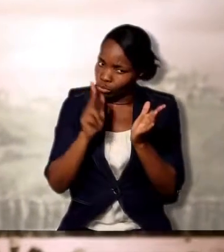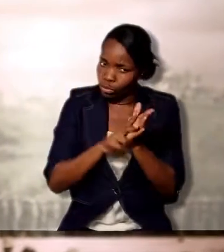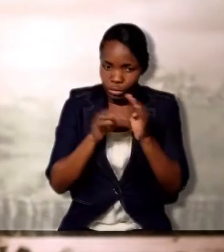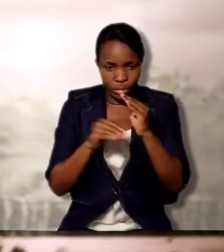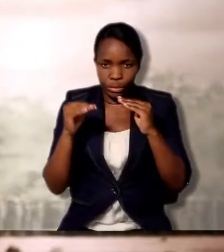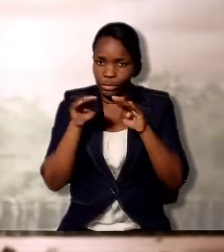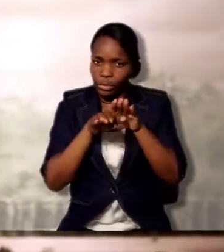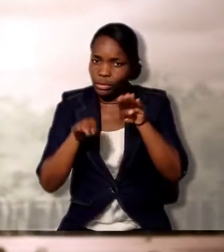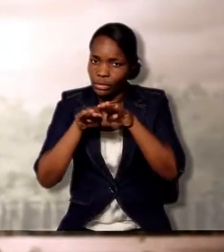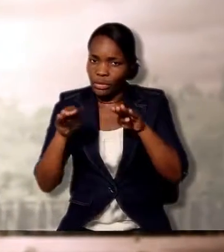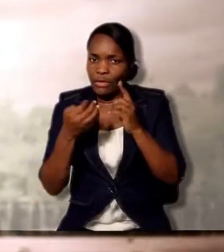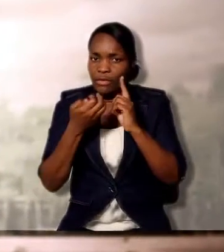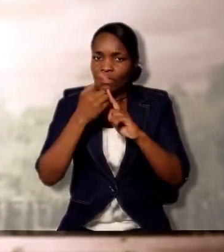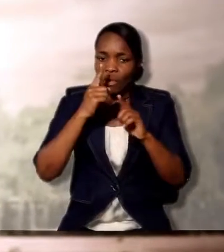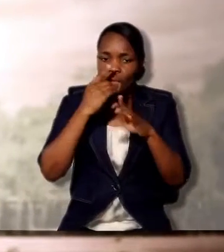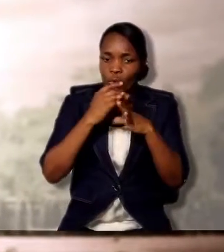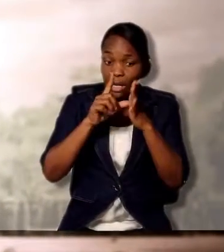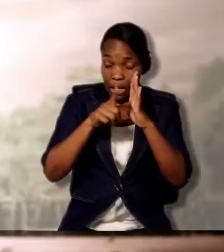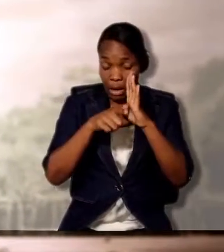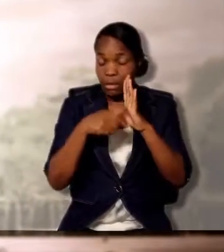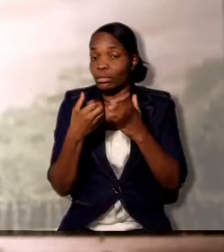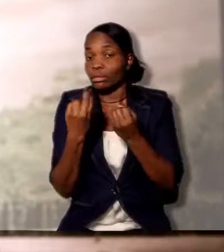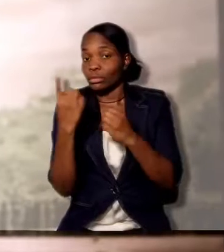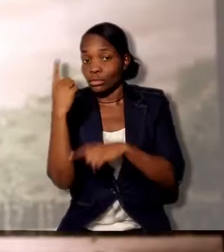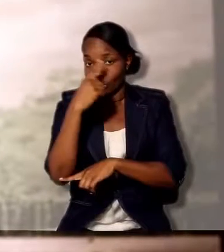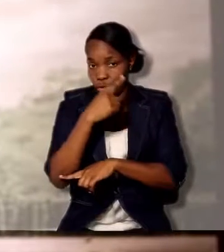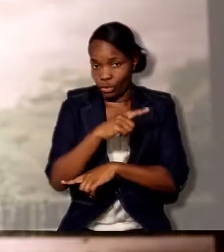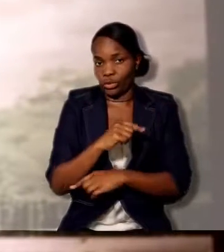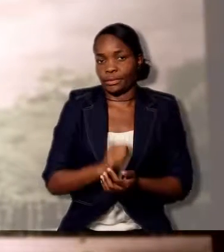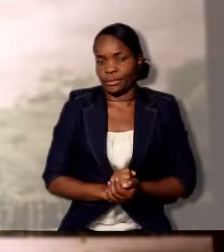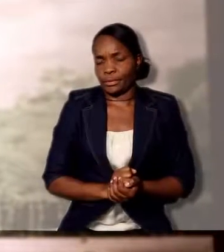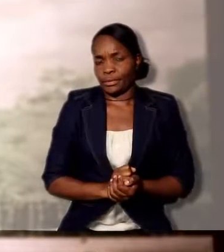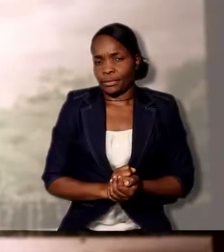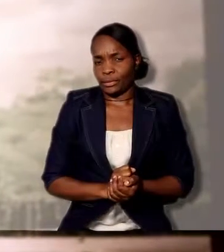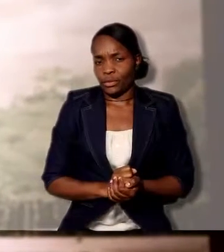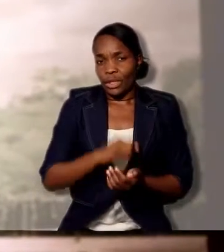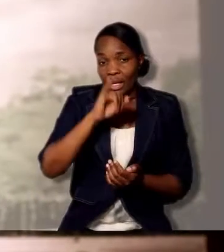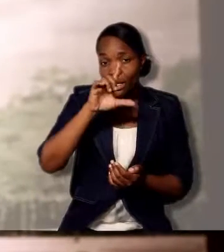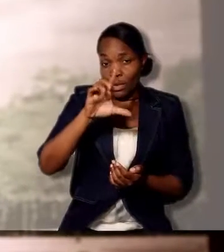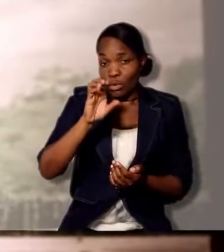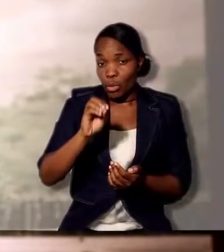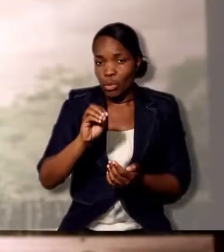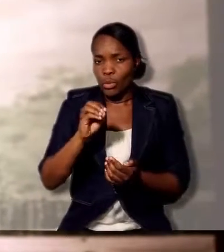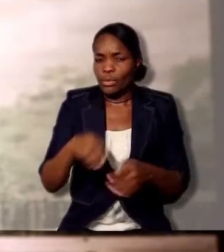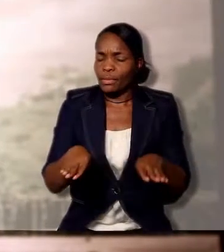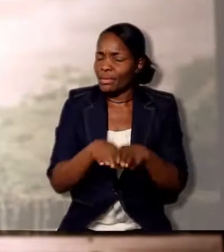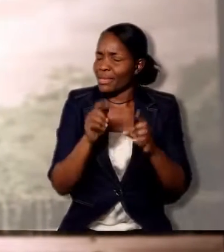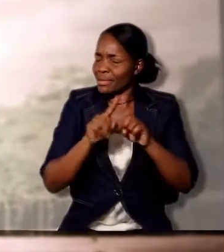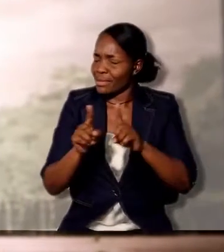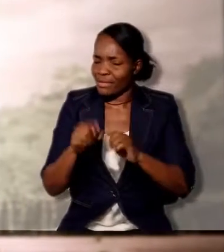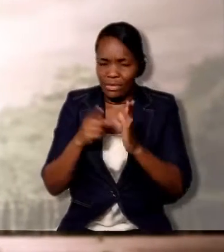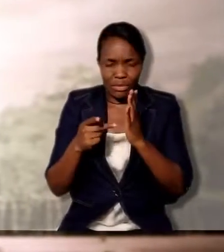reforms, which range from maximum hours that may be worked to trade union rights. the ILO produced a